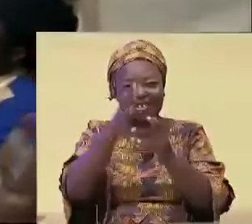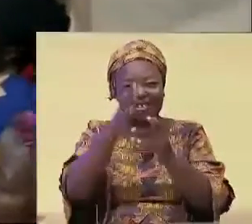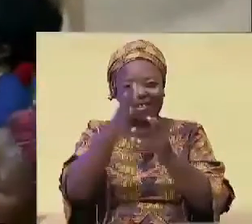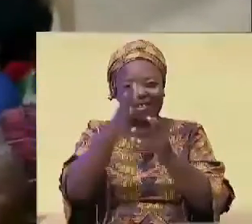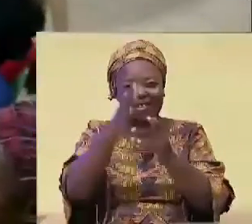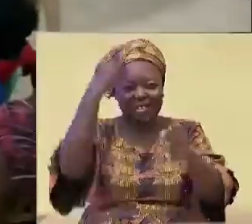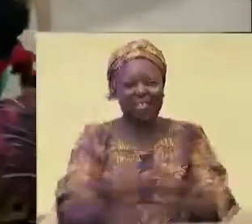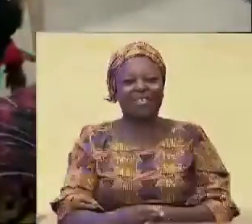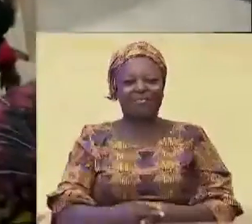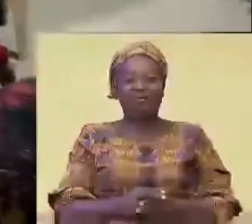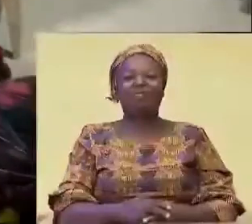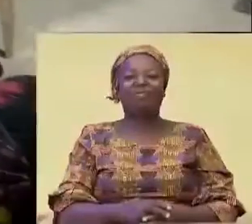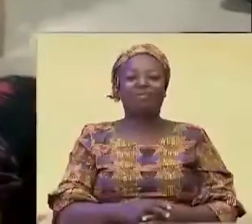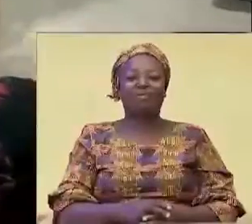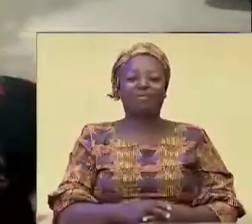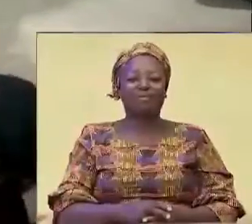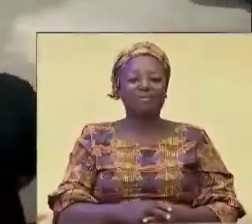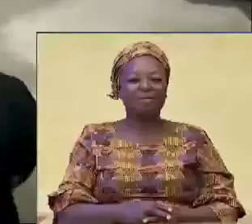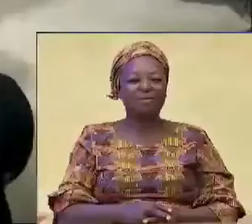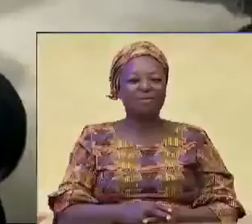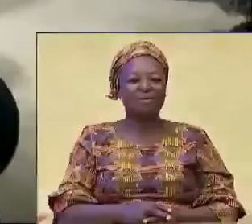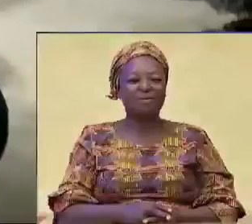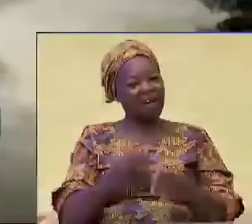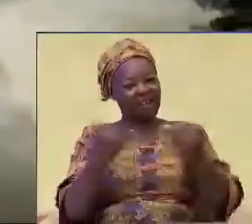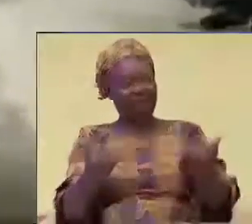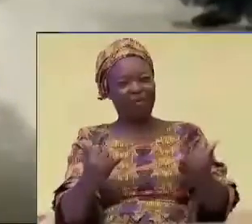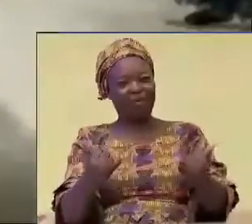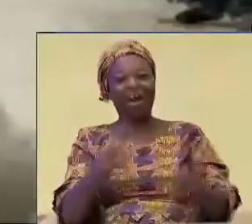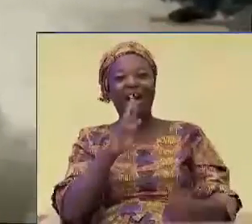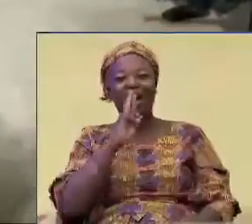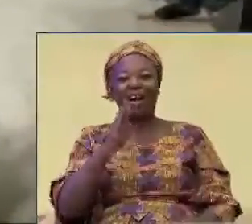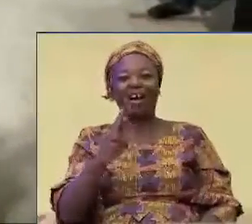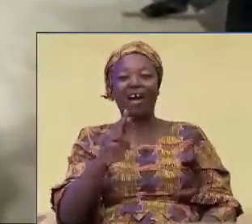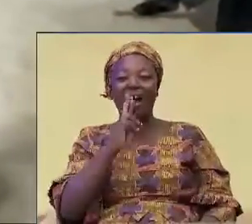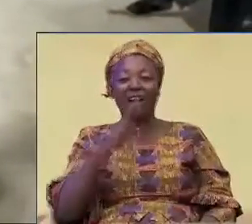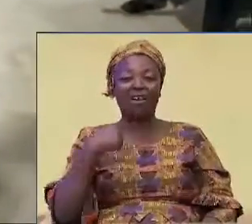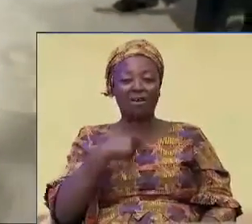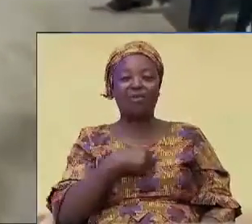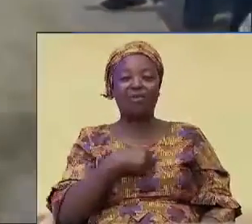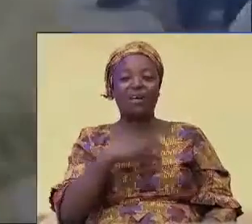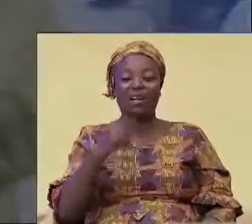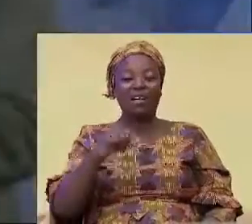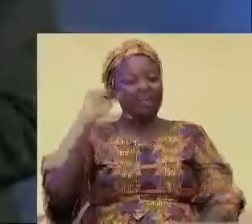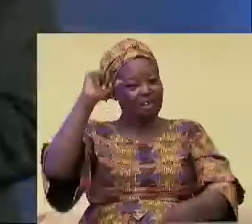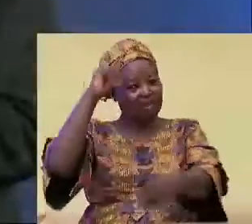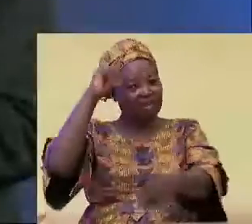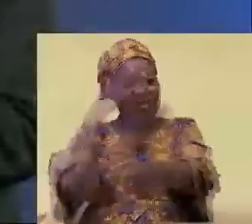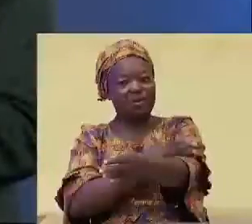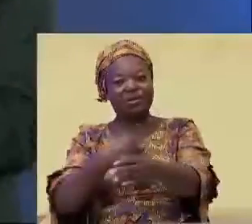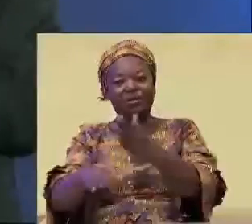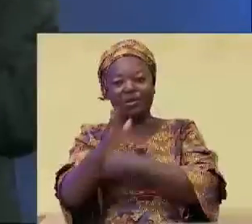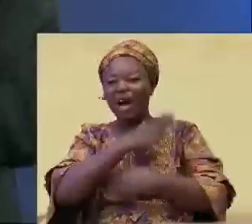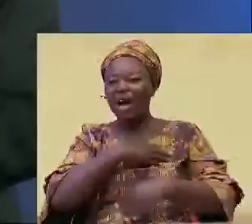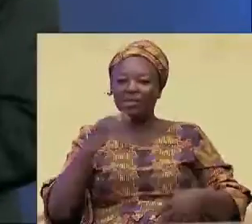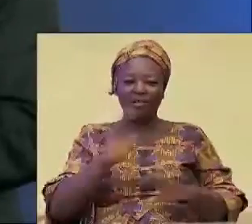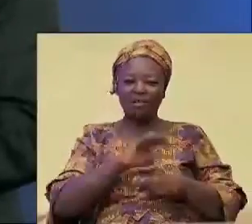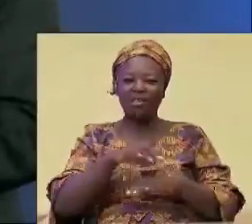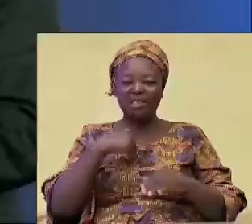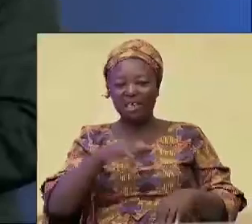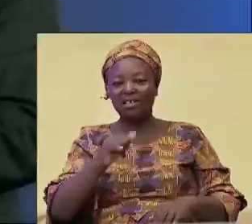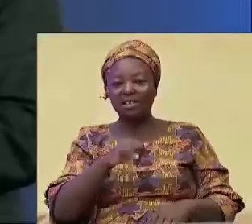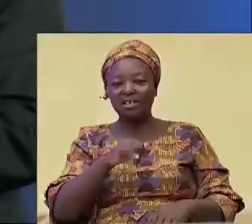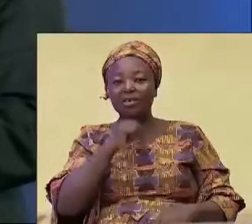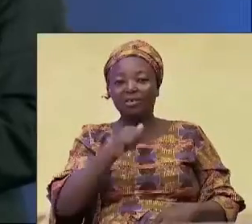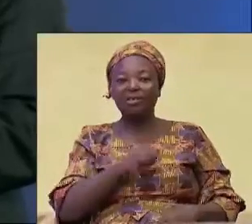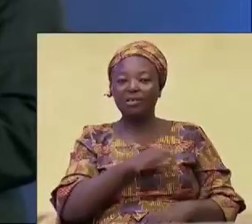in Jesus' name. Now, are we the sons of God? And it does not yet